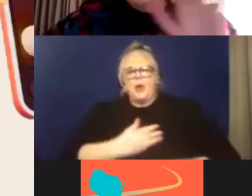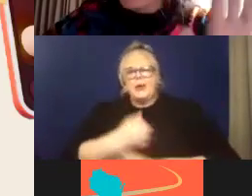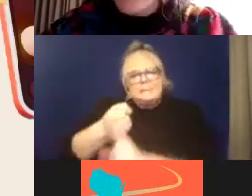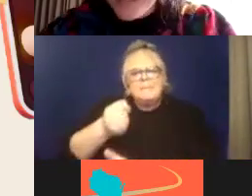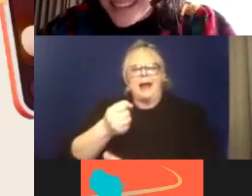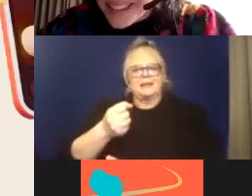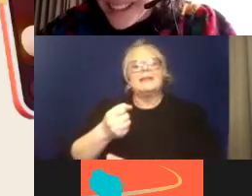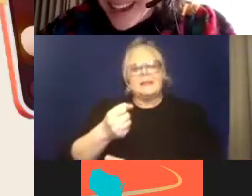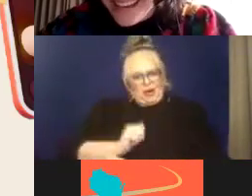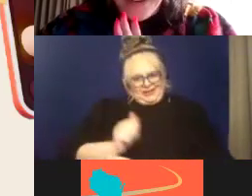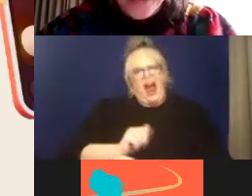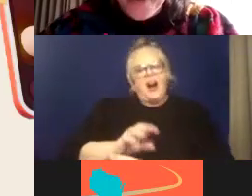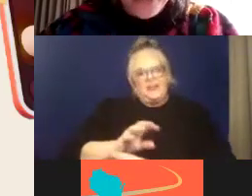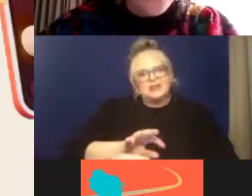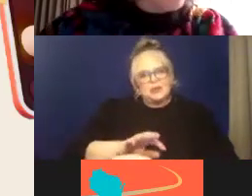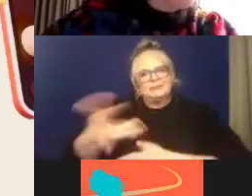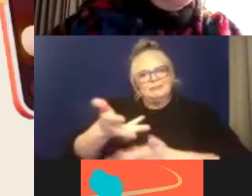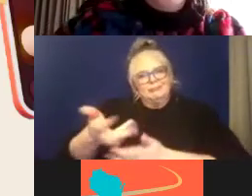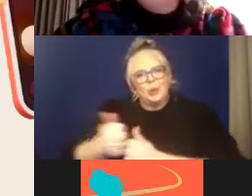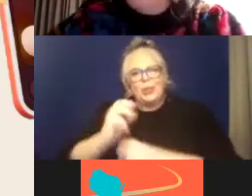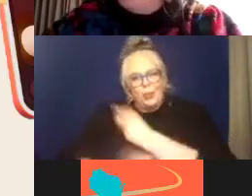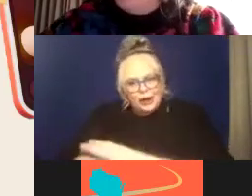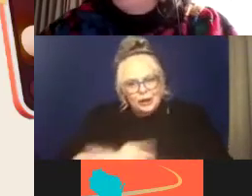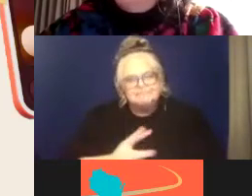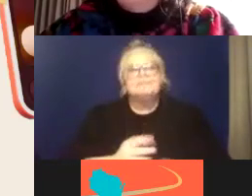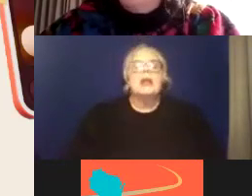This is a lot of text on a slide. I'll summarize some of it for you.